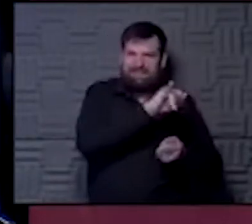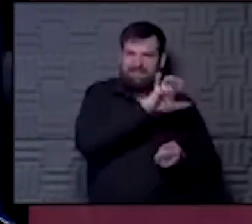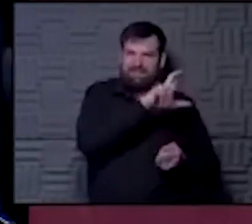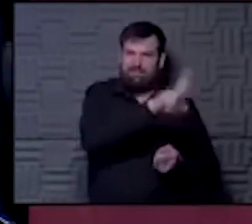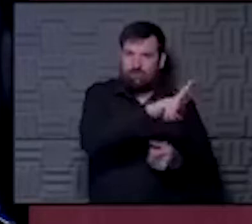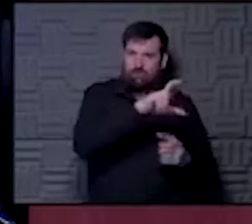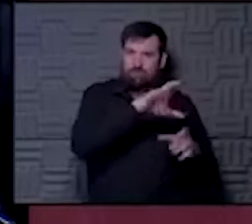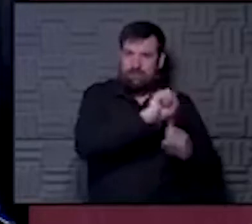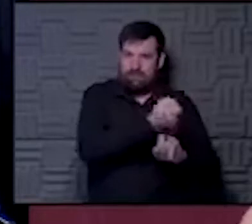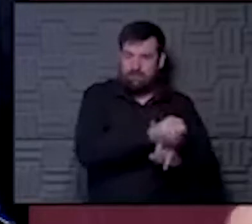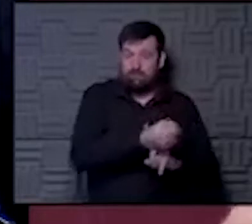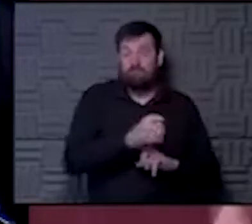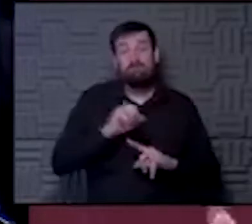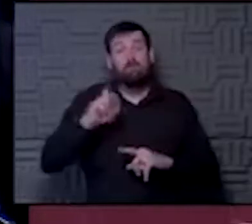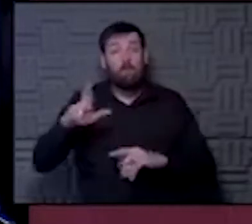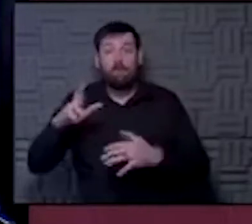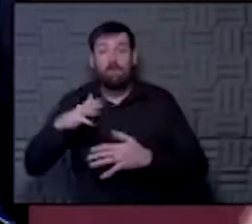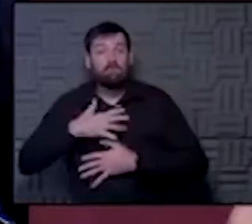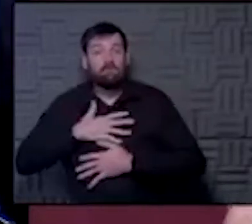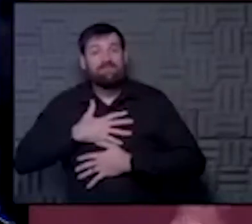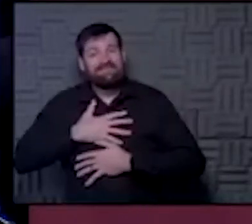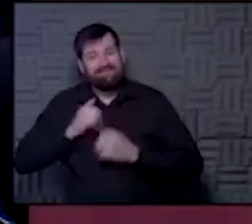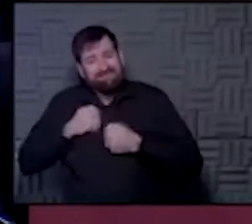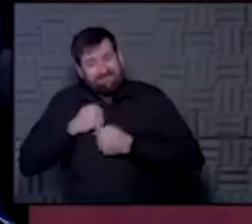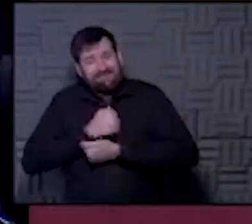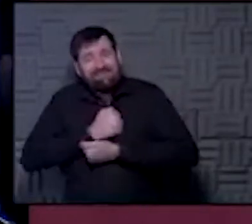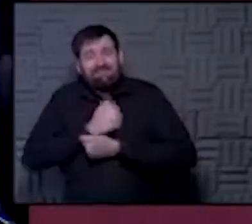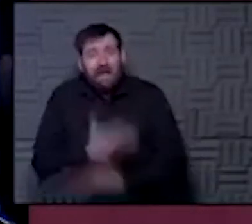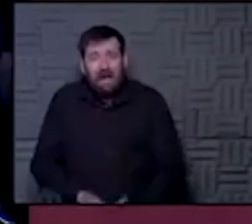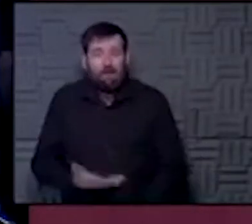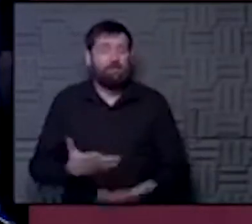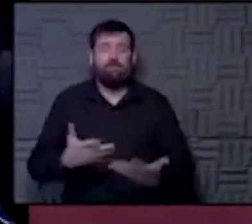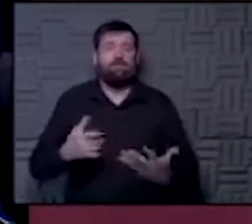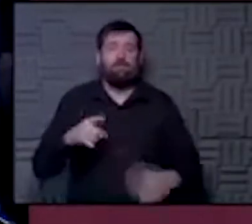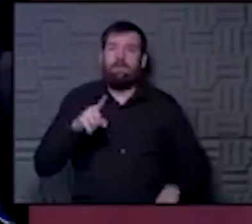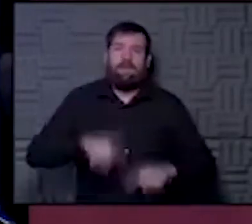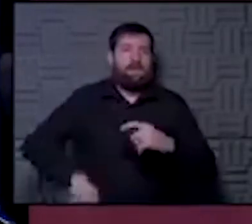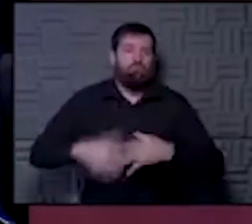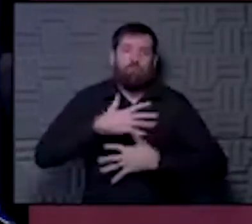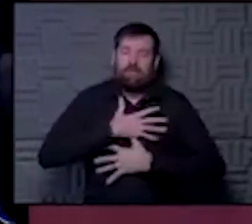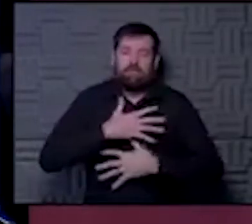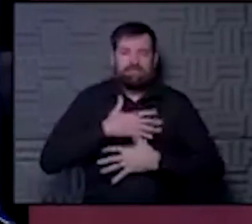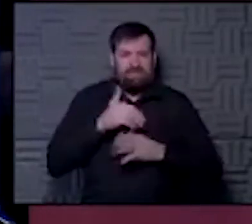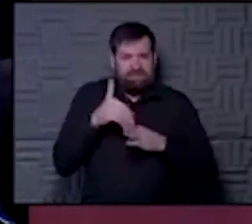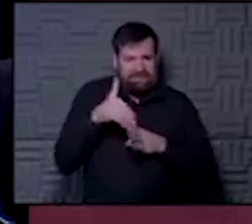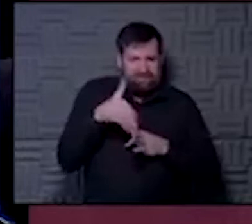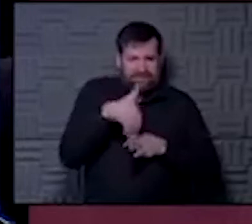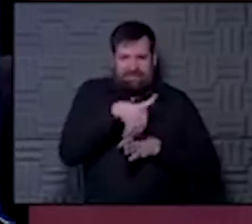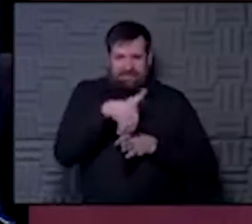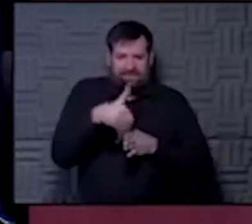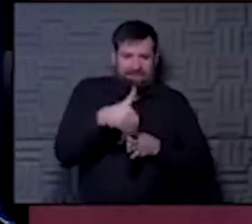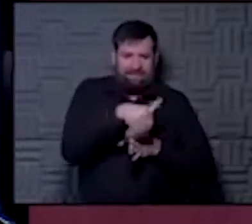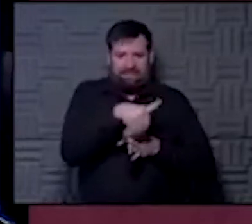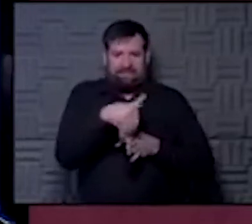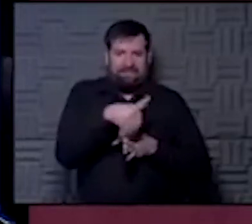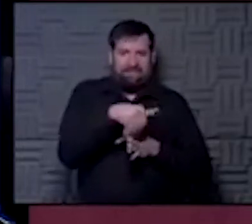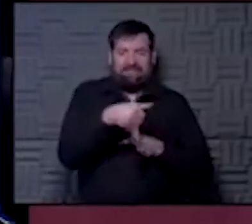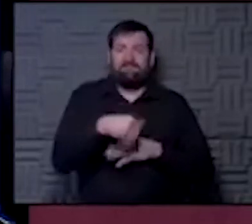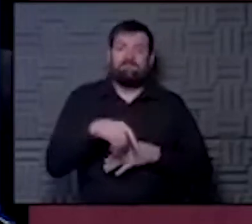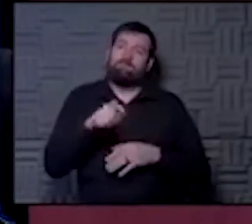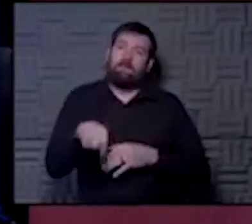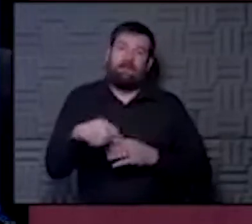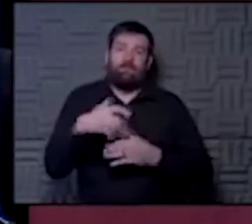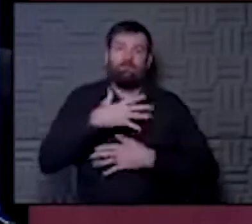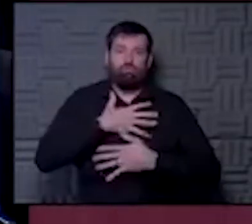tired, and that means they're tired, their breathing has been so labored they can't rest, and they're on the borderline of having to go on to life support. That's